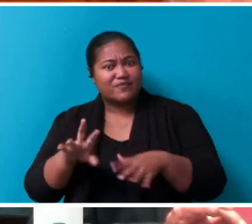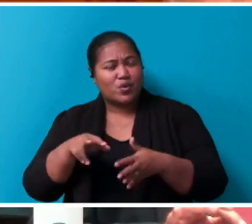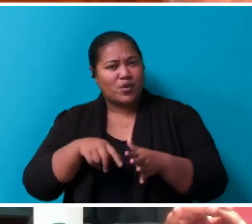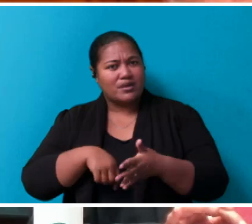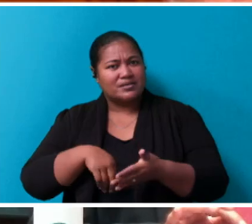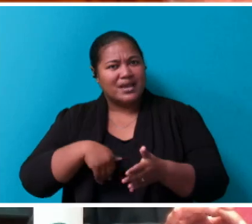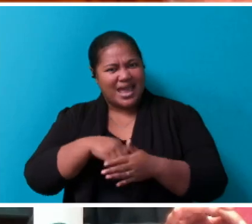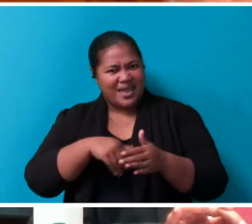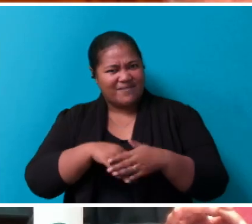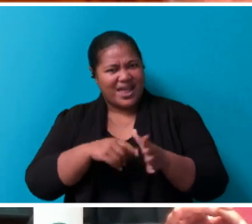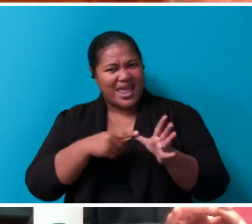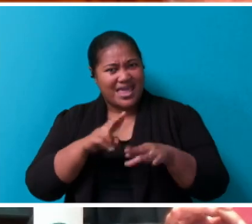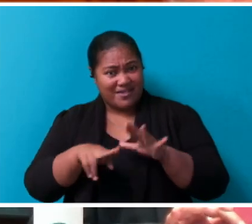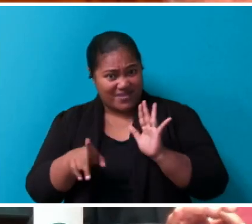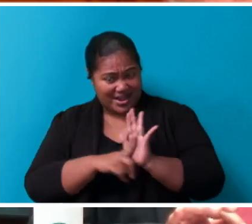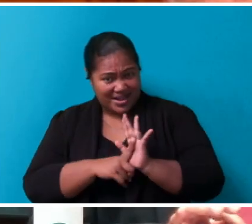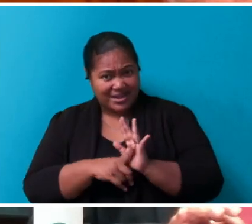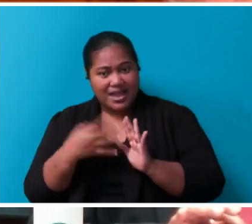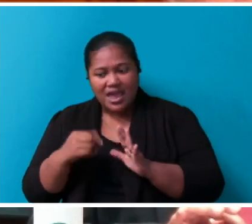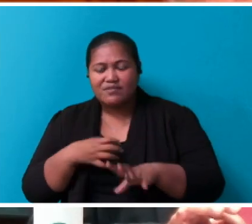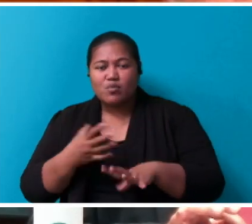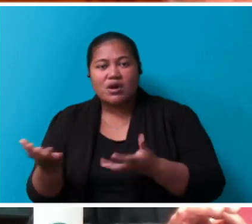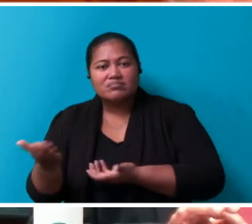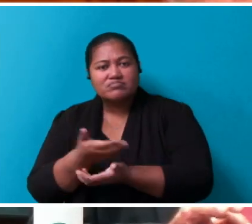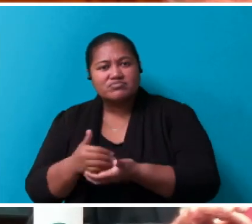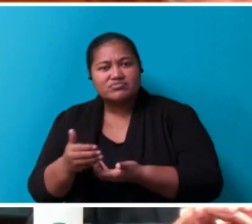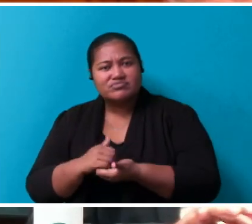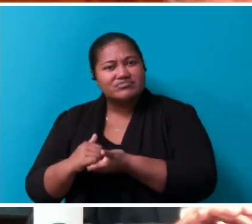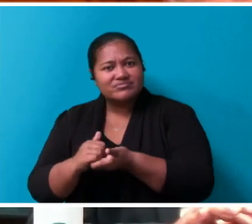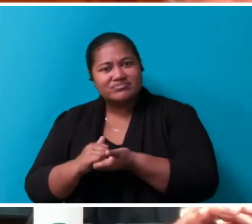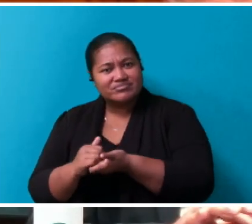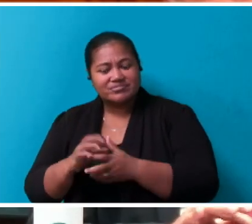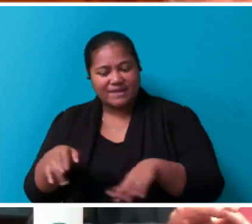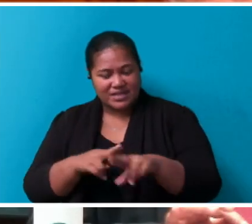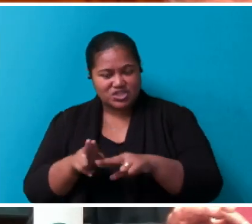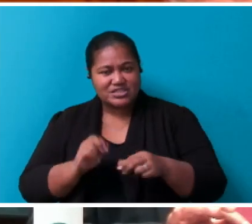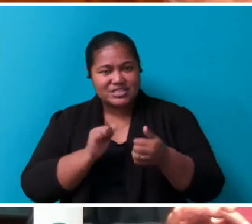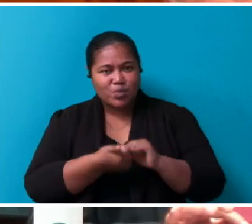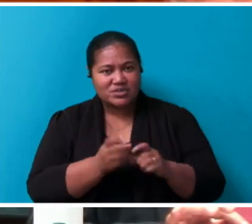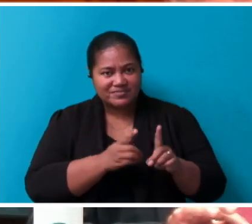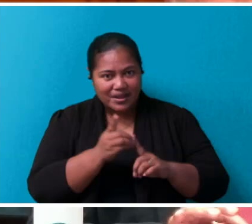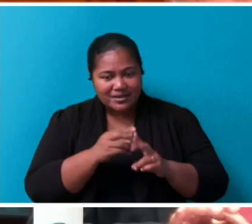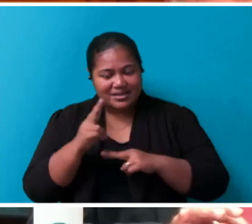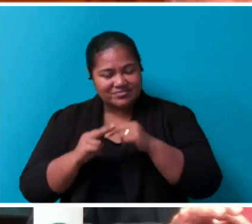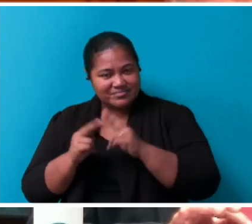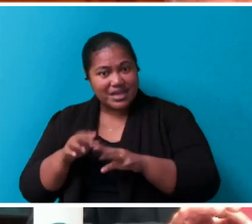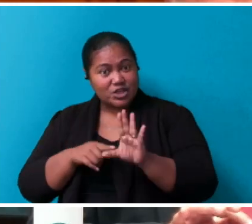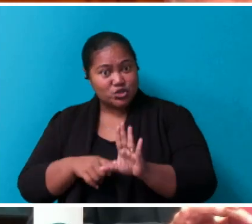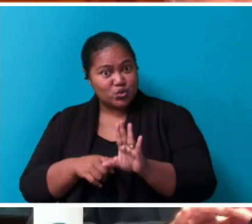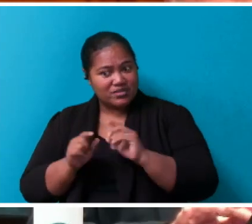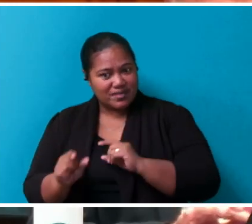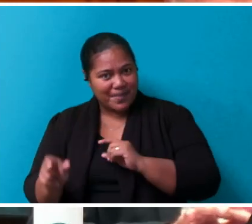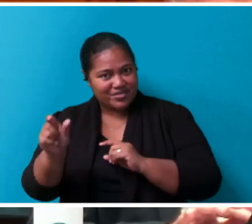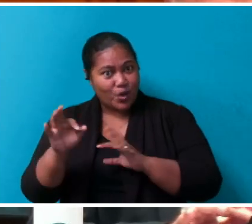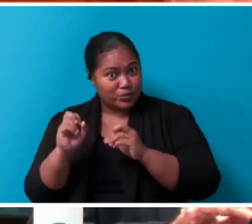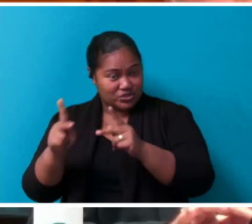collaboration with Fiji in sports development, infrastructure, and youth talent pathways. This initiative